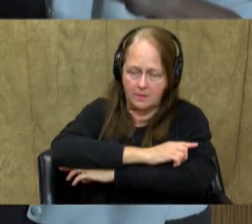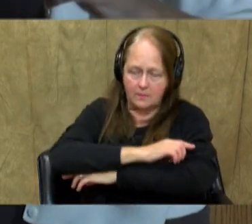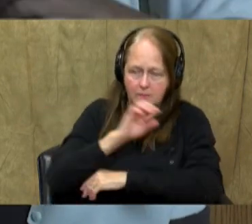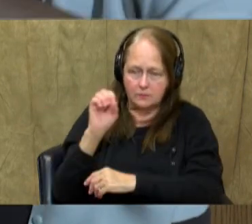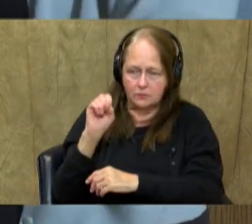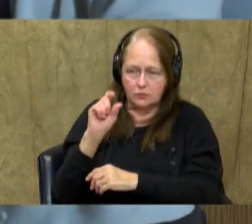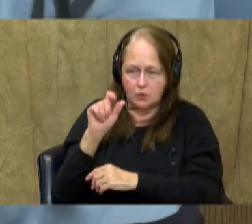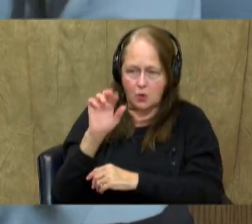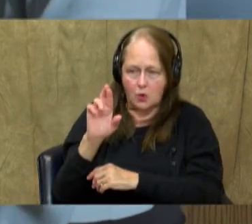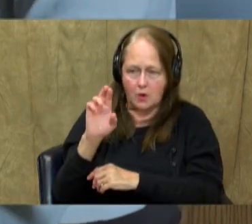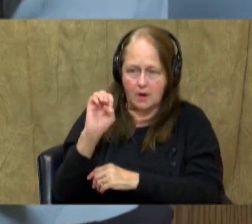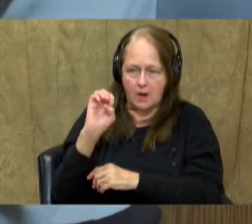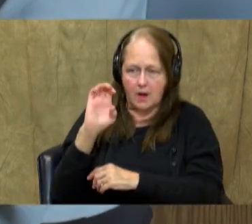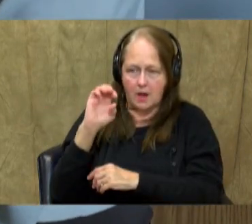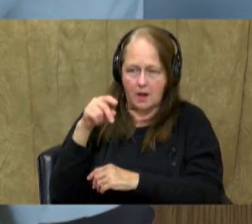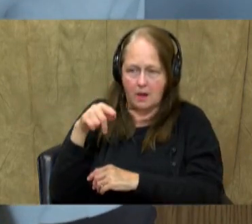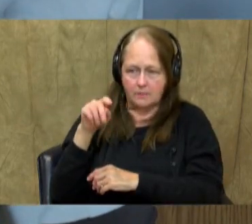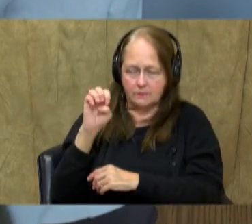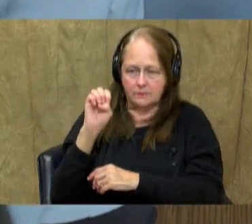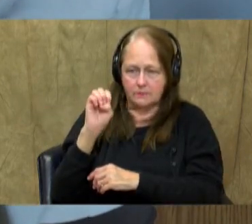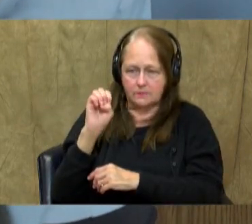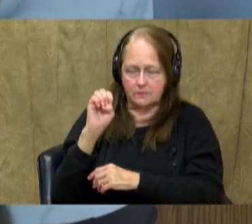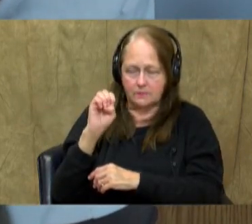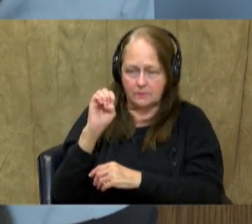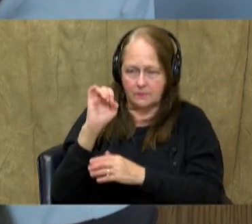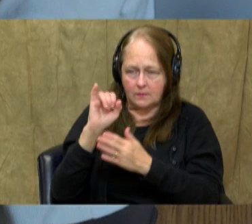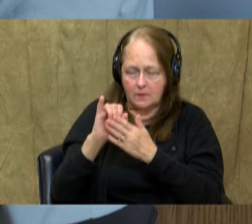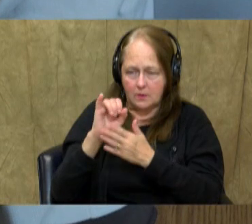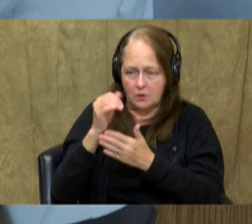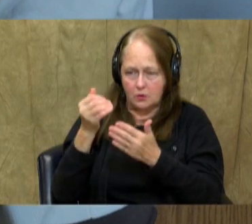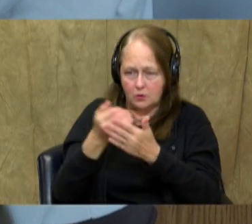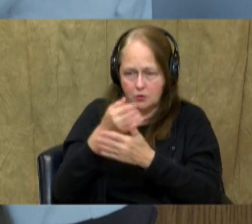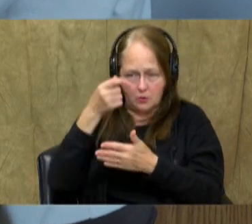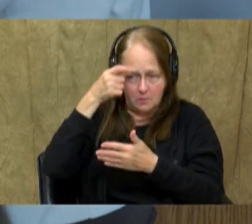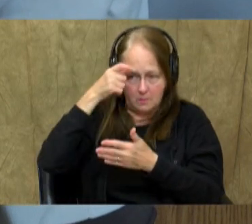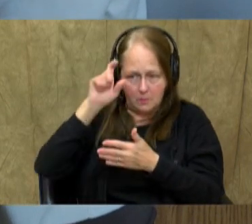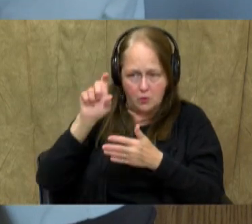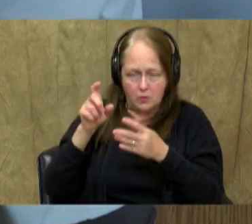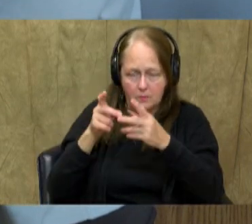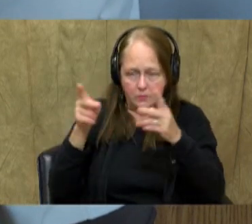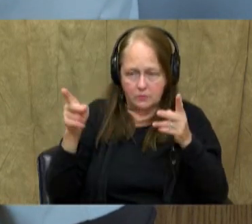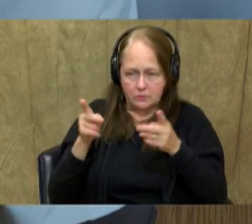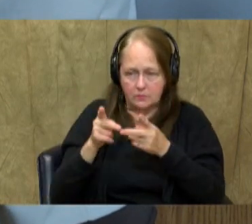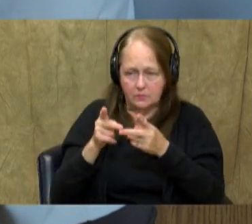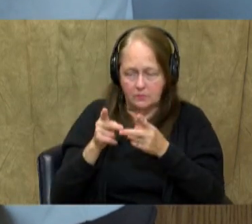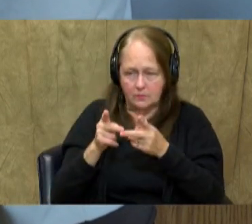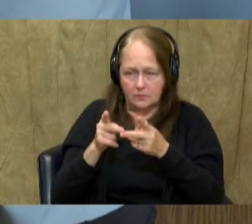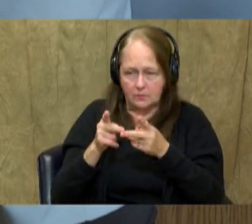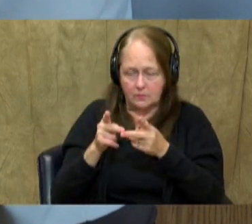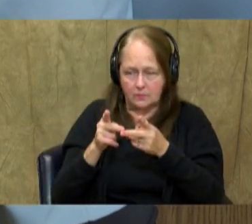Solar eclipses occur from the new moon position